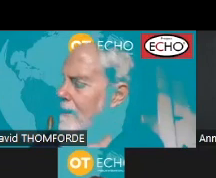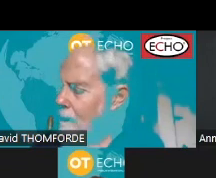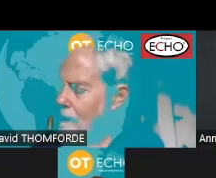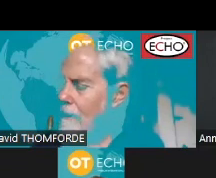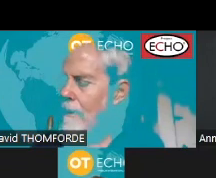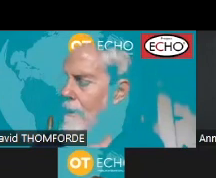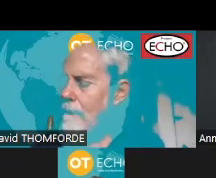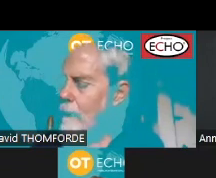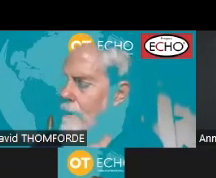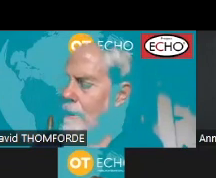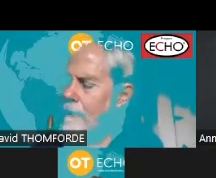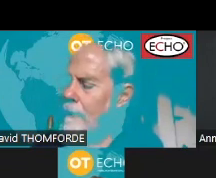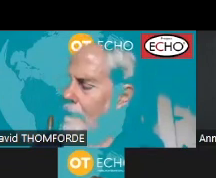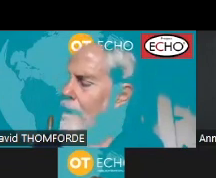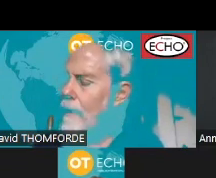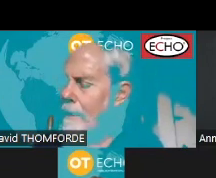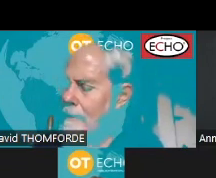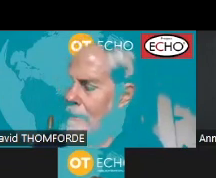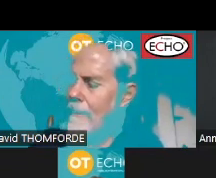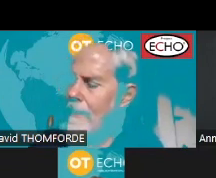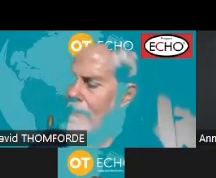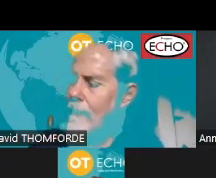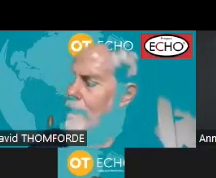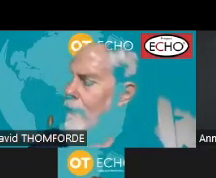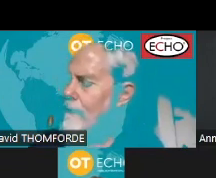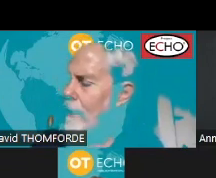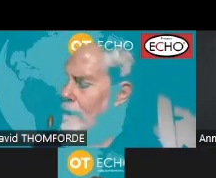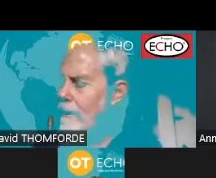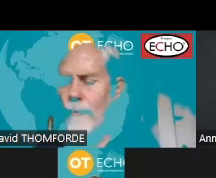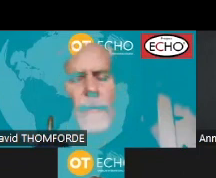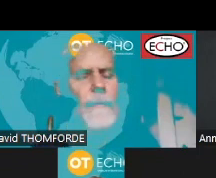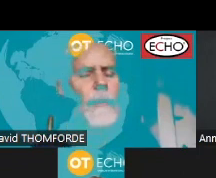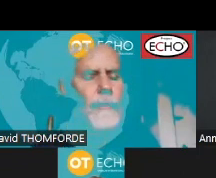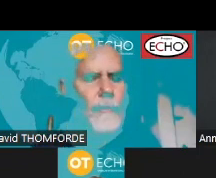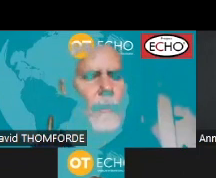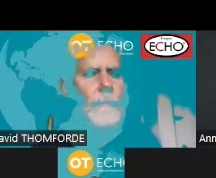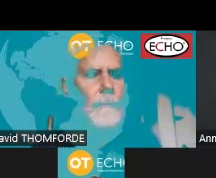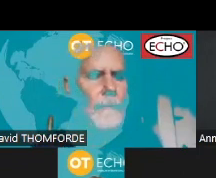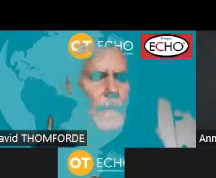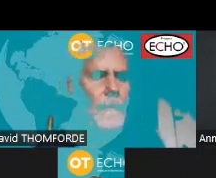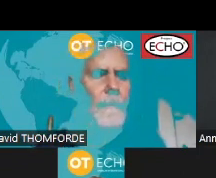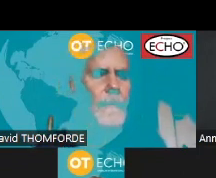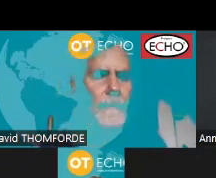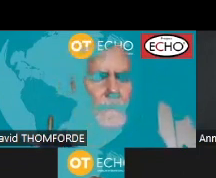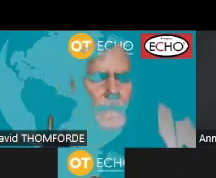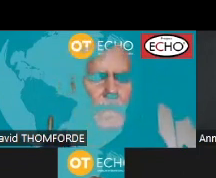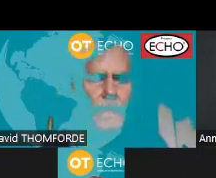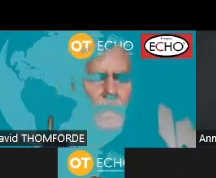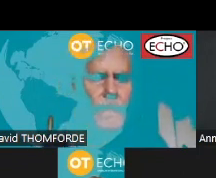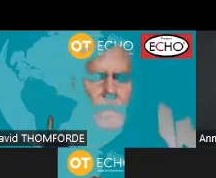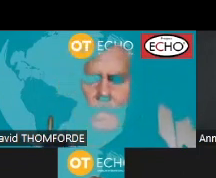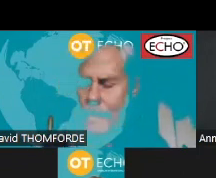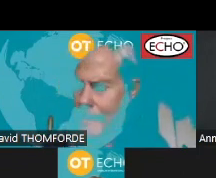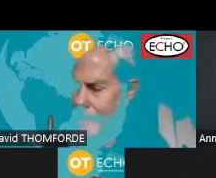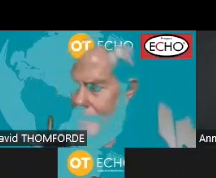standardized assessment, but we did feel that the direct assessment through direct observation would be the most useful. Great, thank